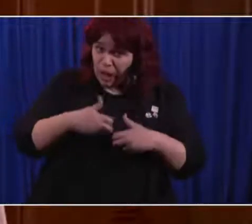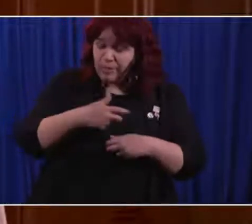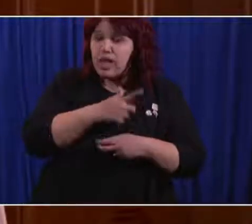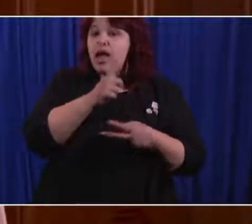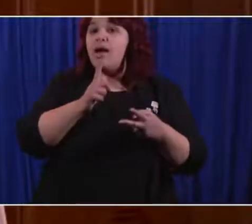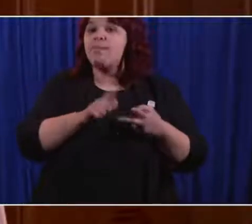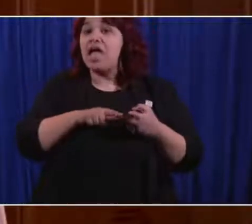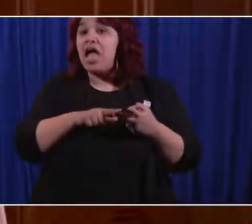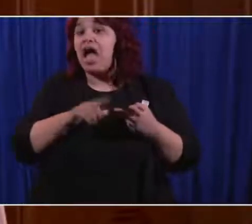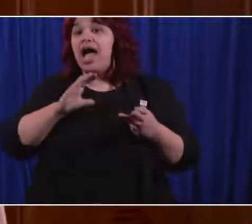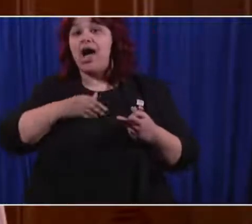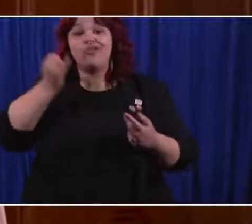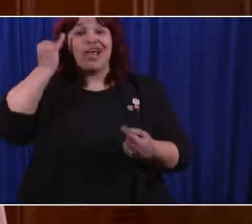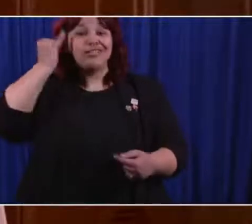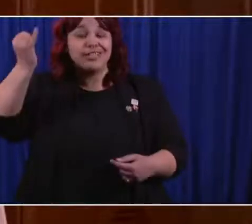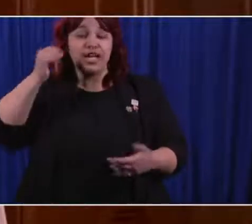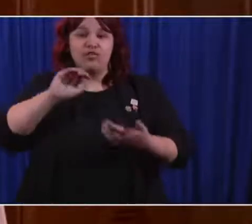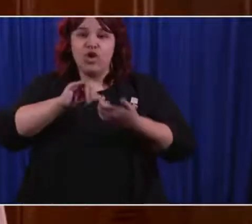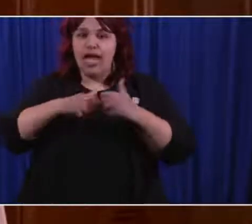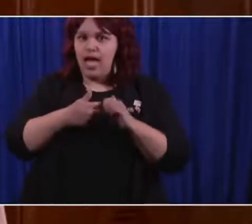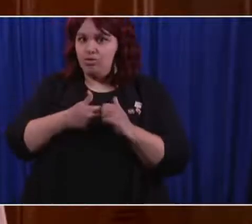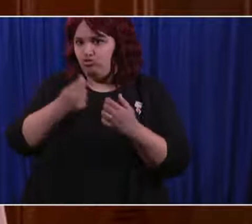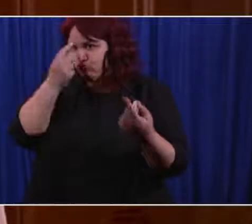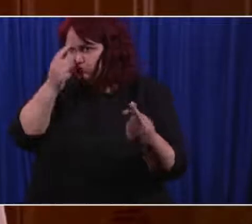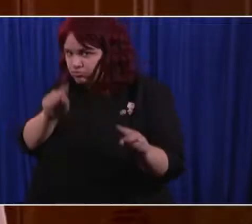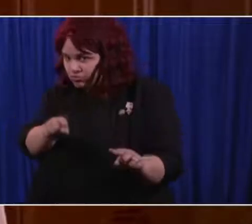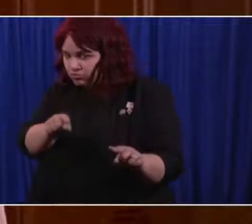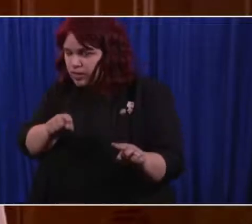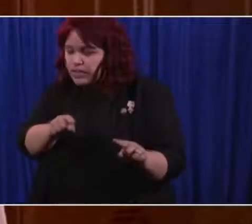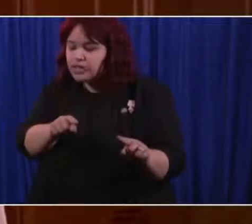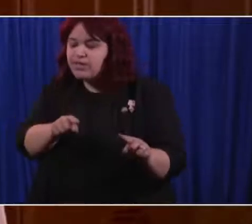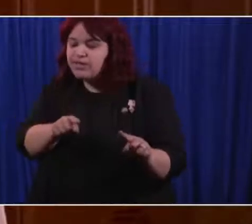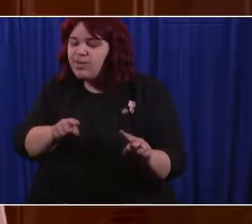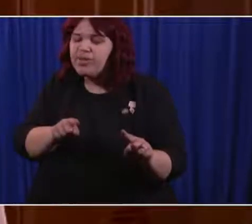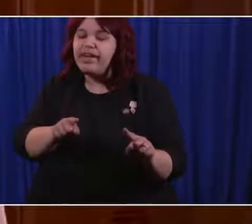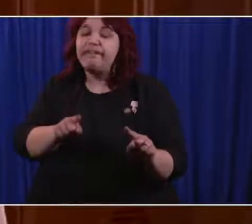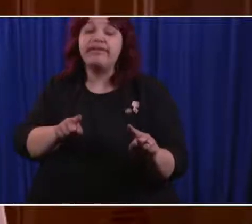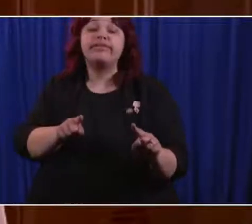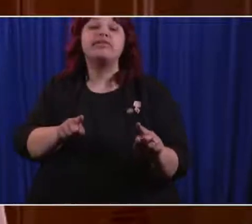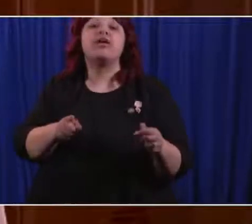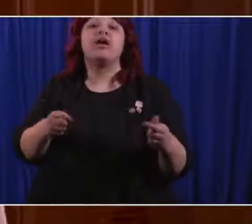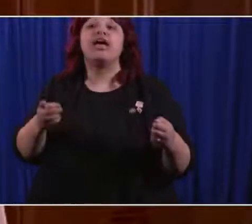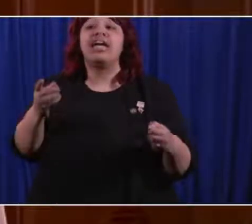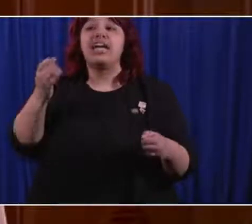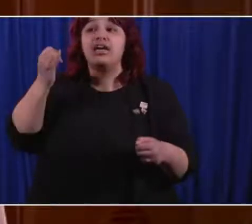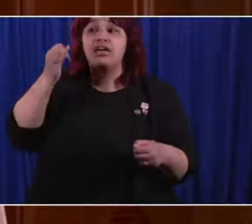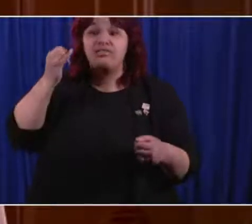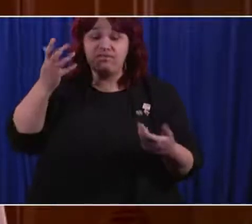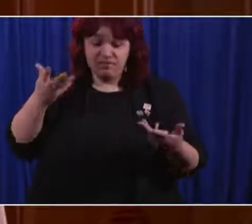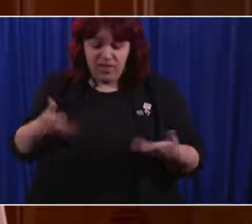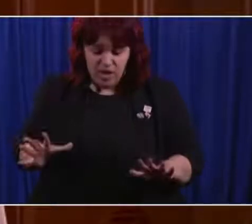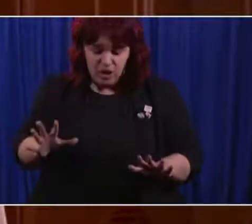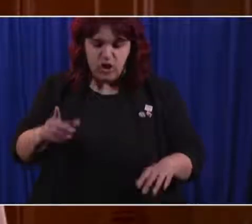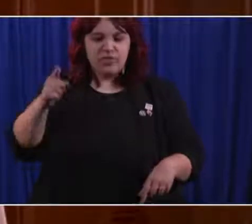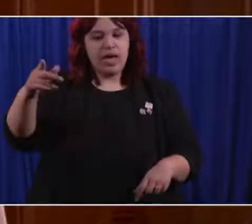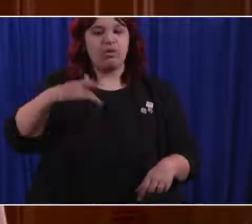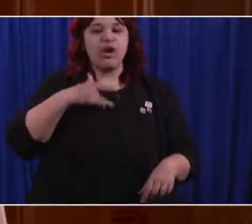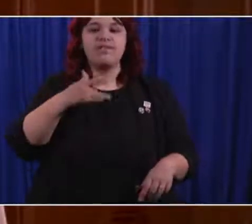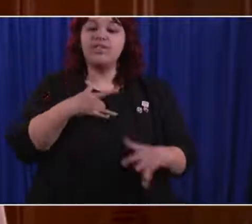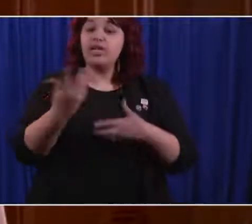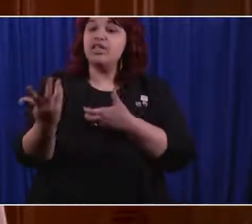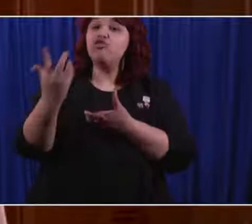Assembly that allows the oversight that they want, which we certainly